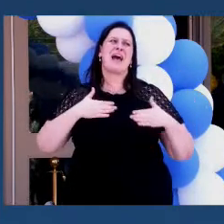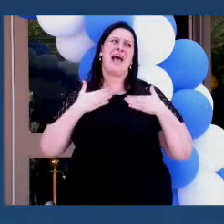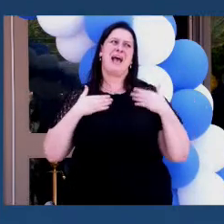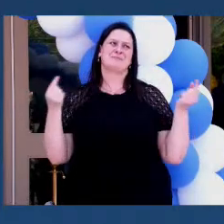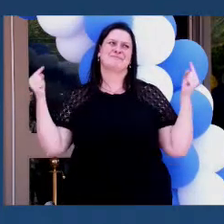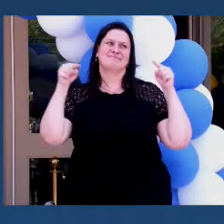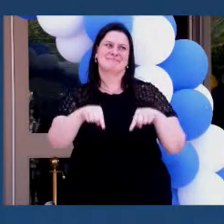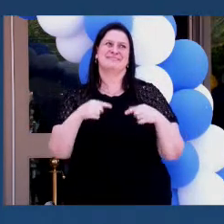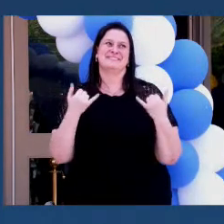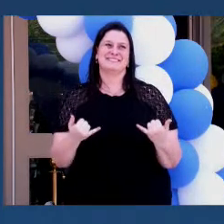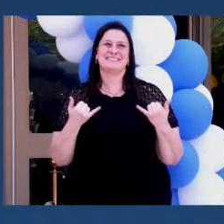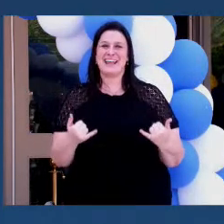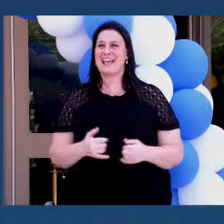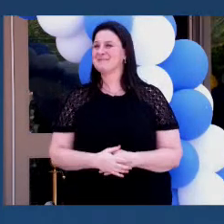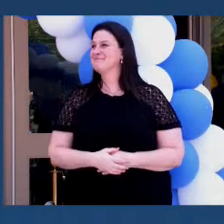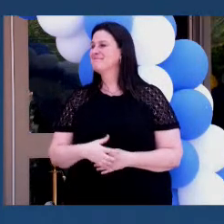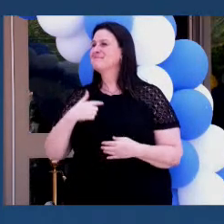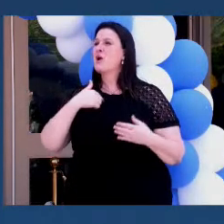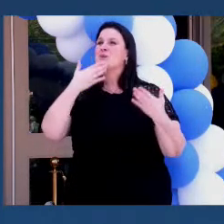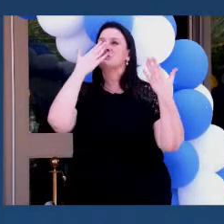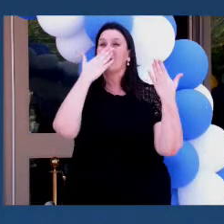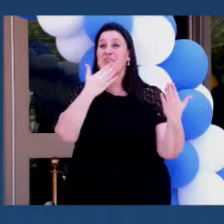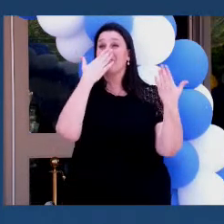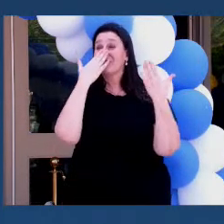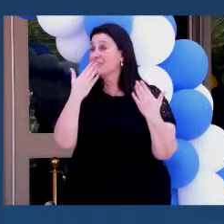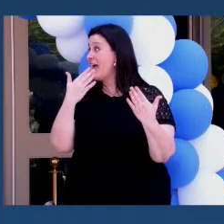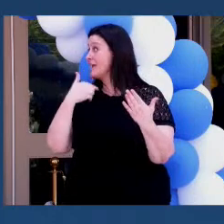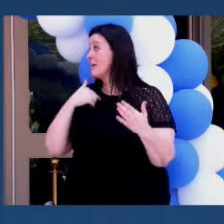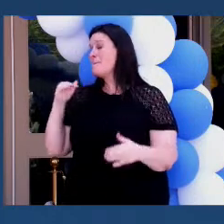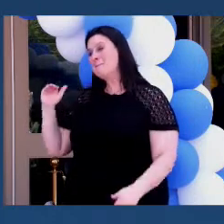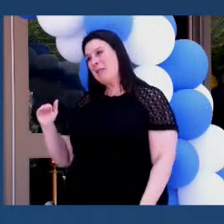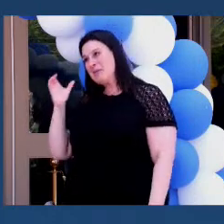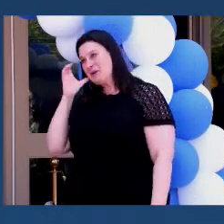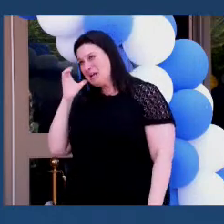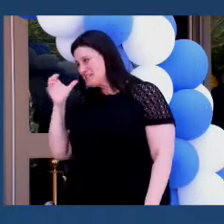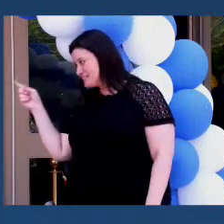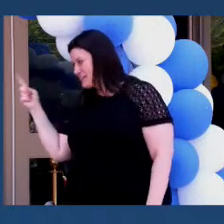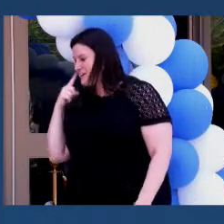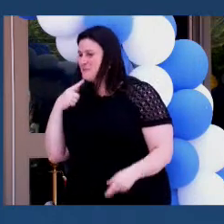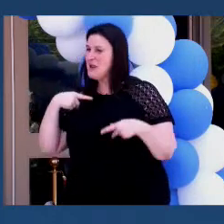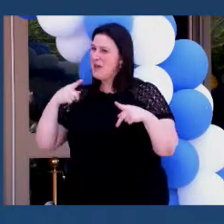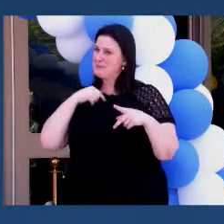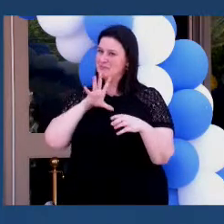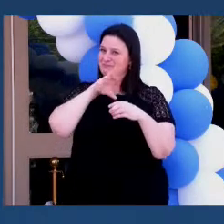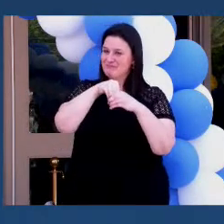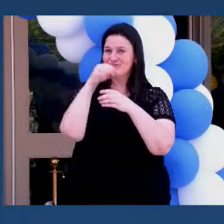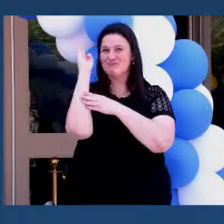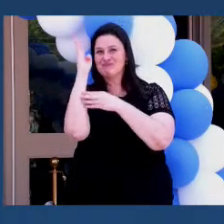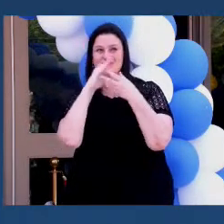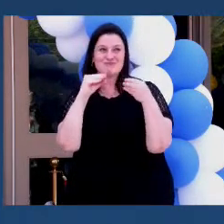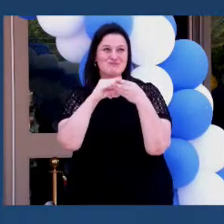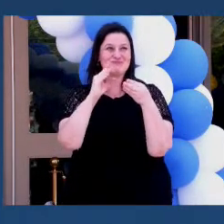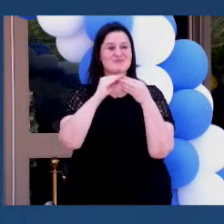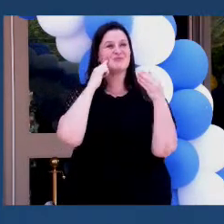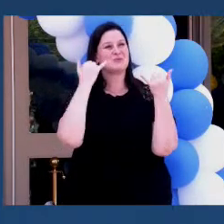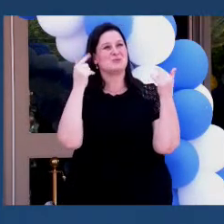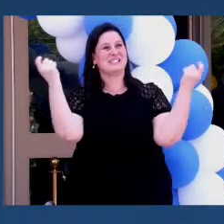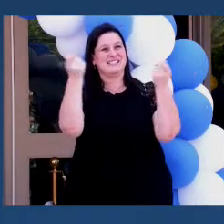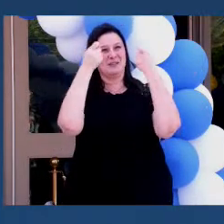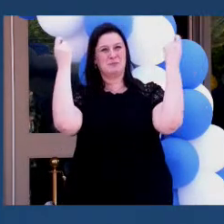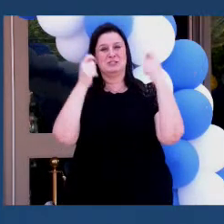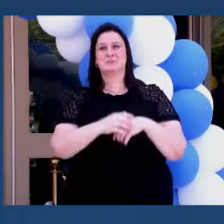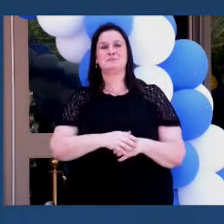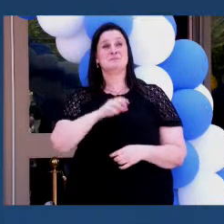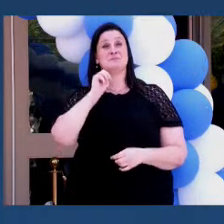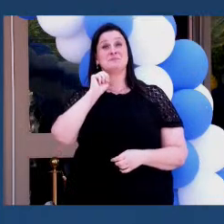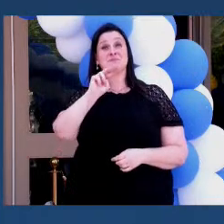today. I want to thank my little cousin for allowing me to be a part of today's celebration. Mr.